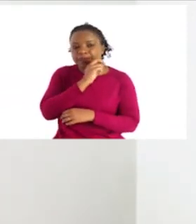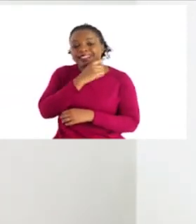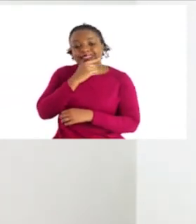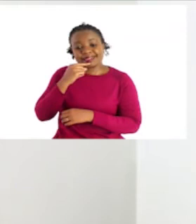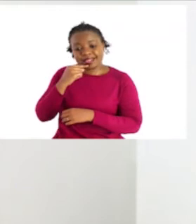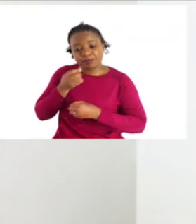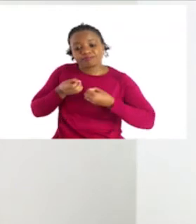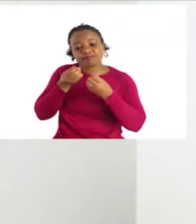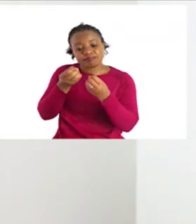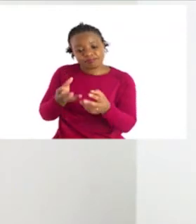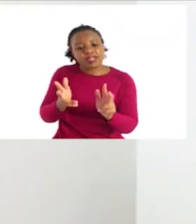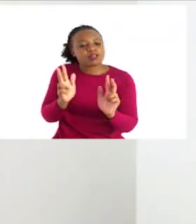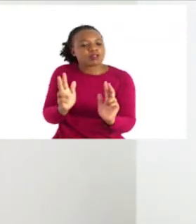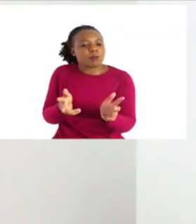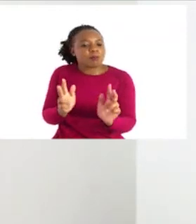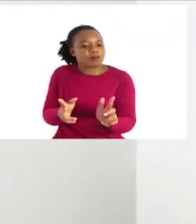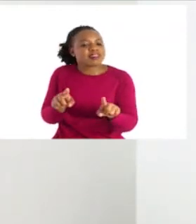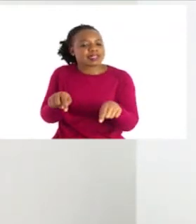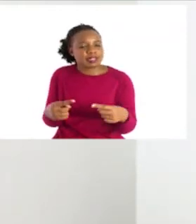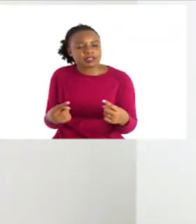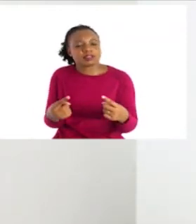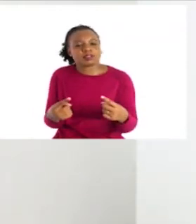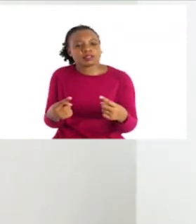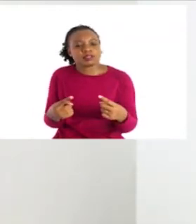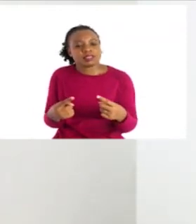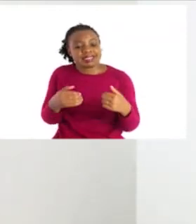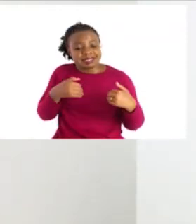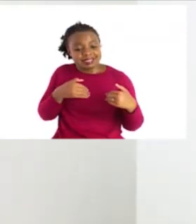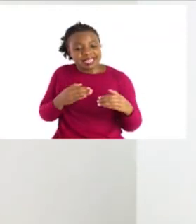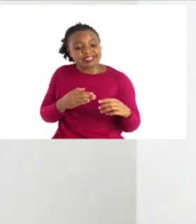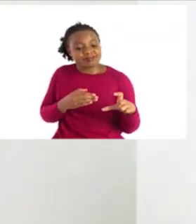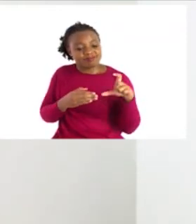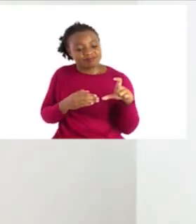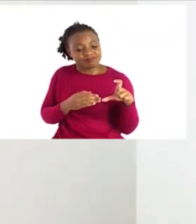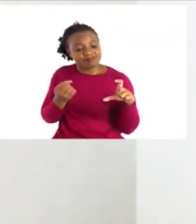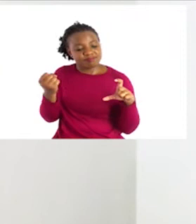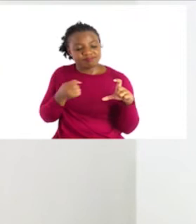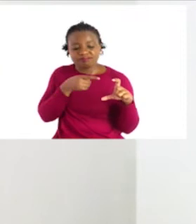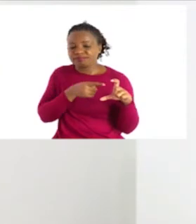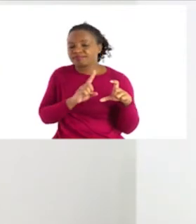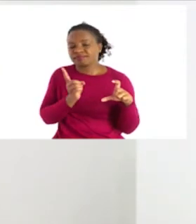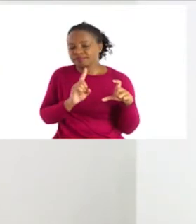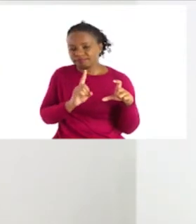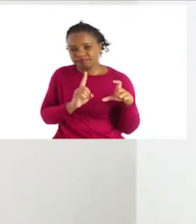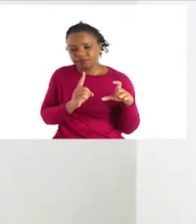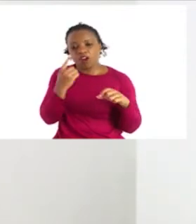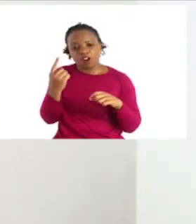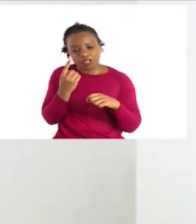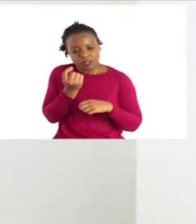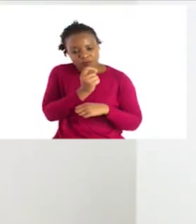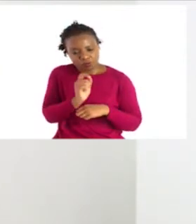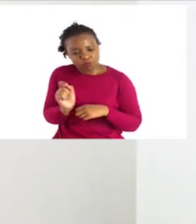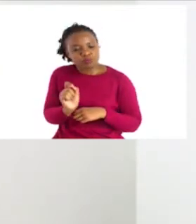we give to ordinary objects. They do not start with a capital letter unless they begin